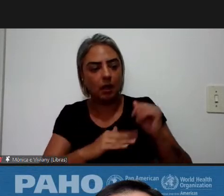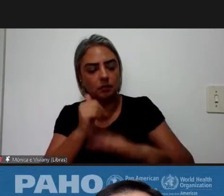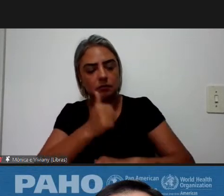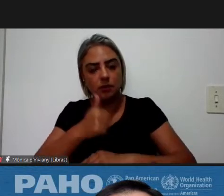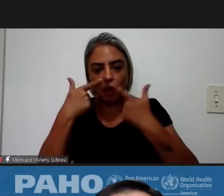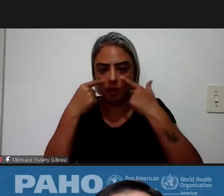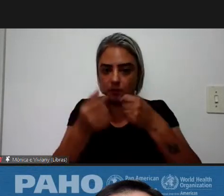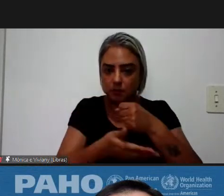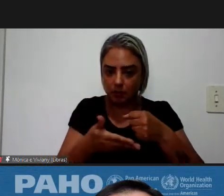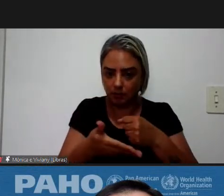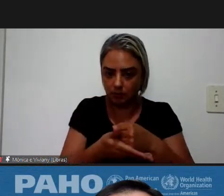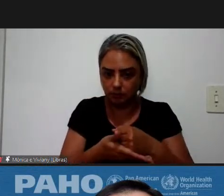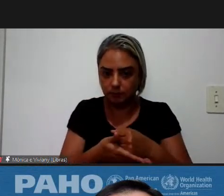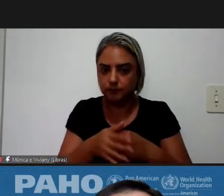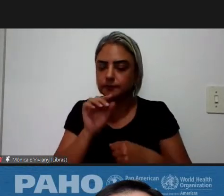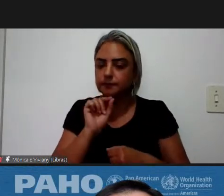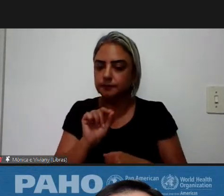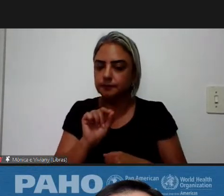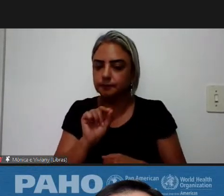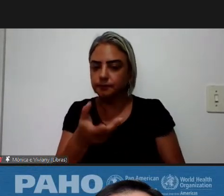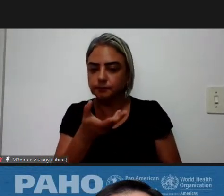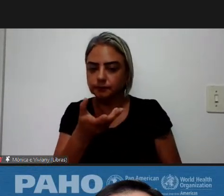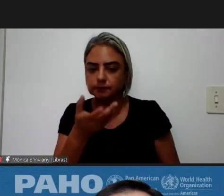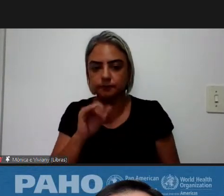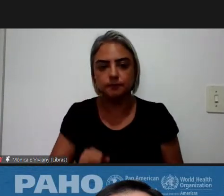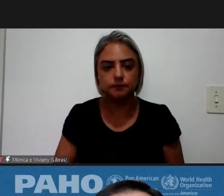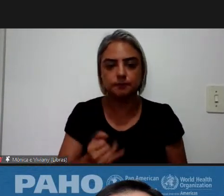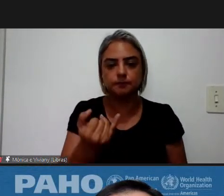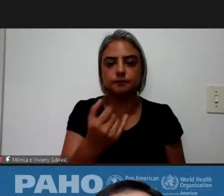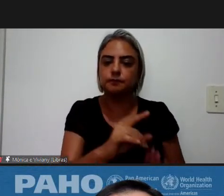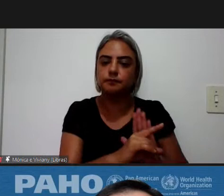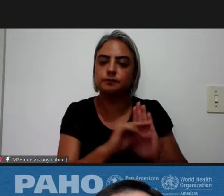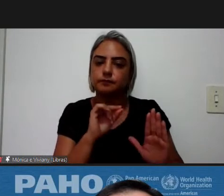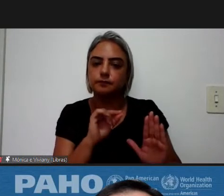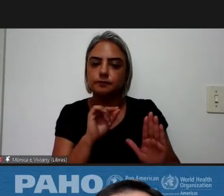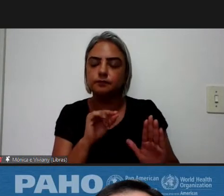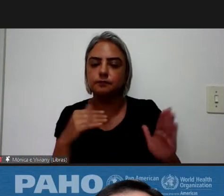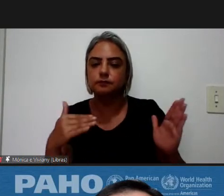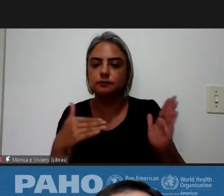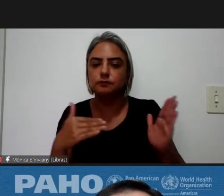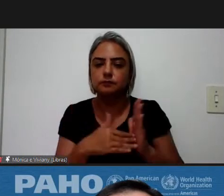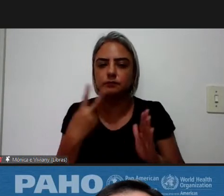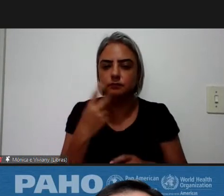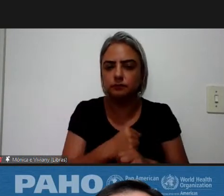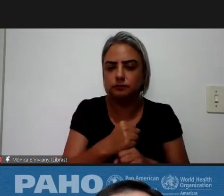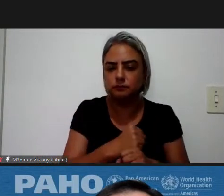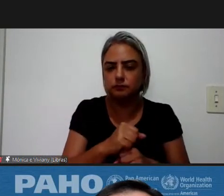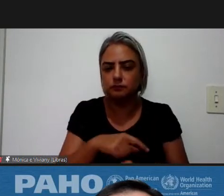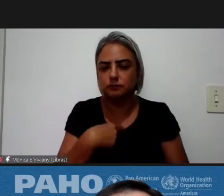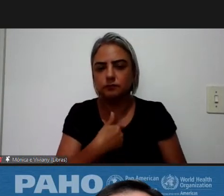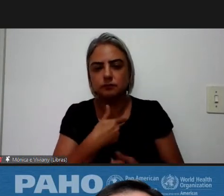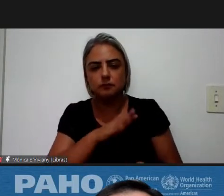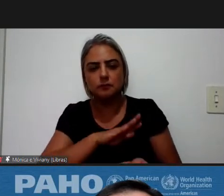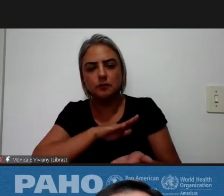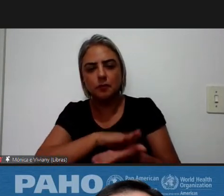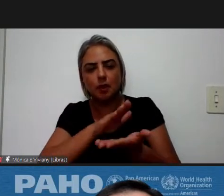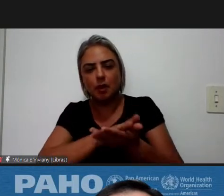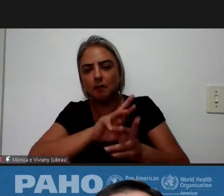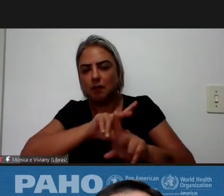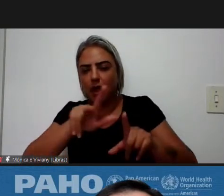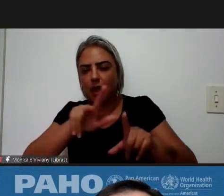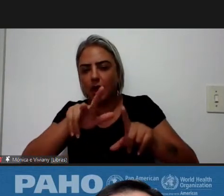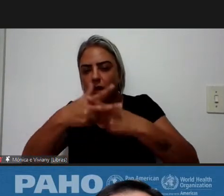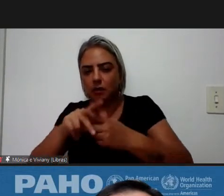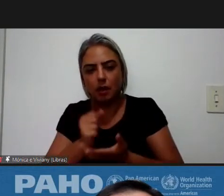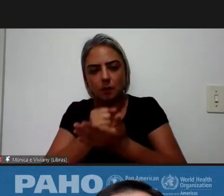technologies for the workforce of primary healthcare. So I'd like to highlight in the last years,